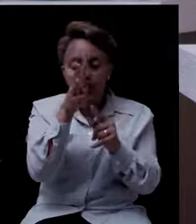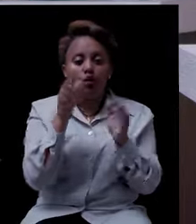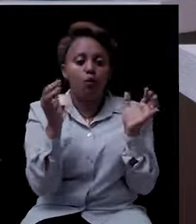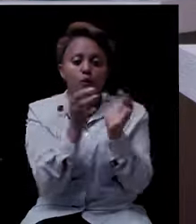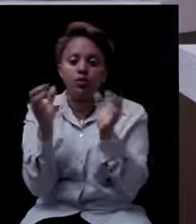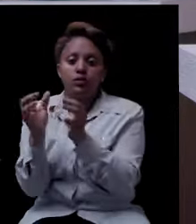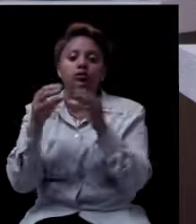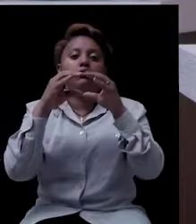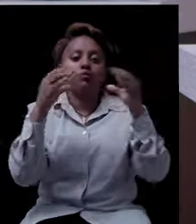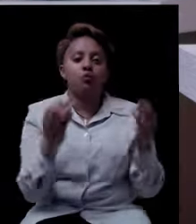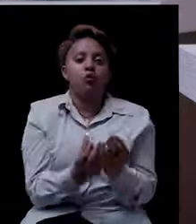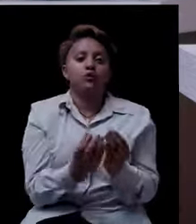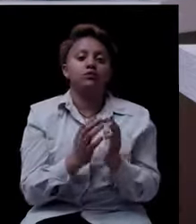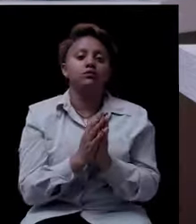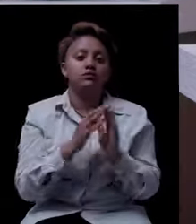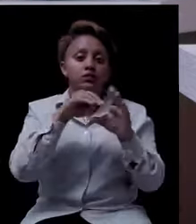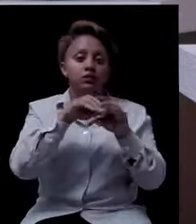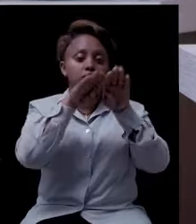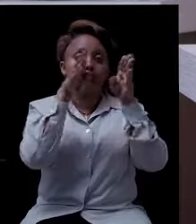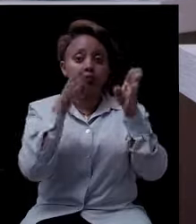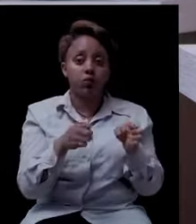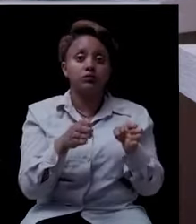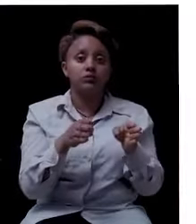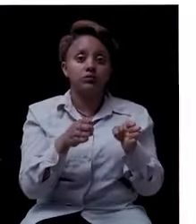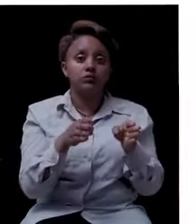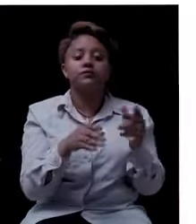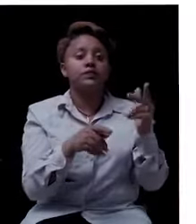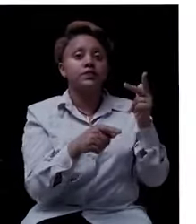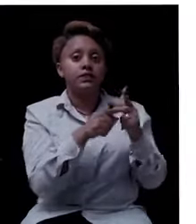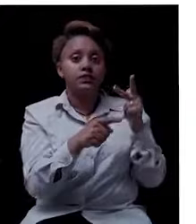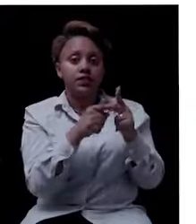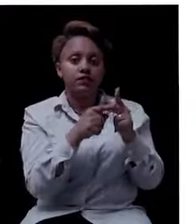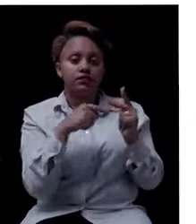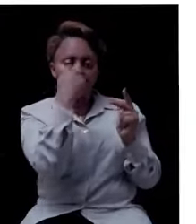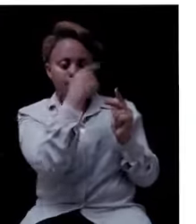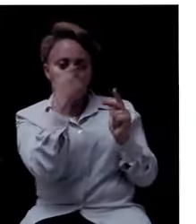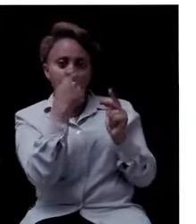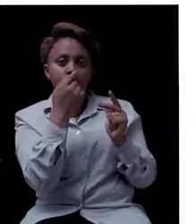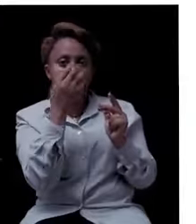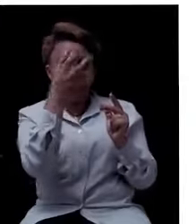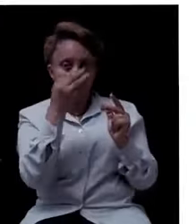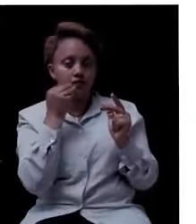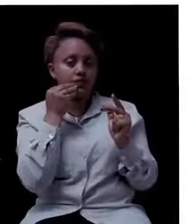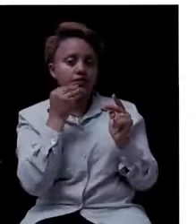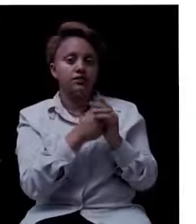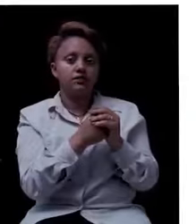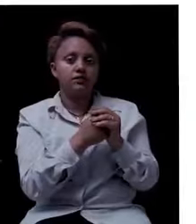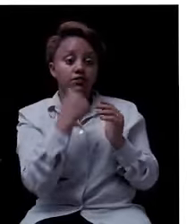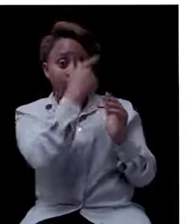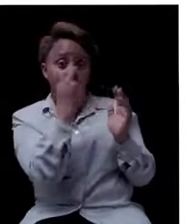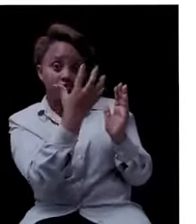a bounding box and identify everything inside the box. Third, facial recognition, an advanced type of